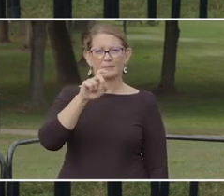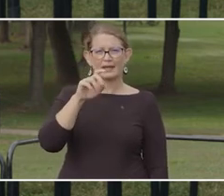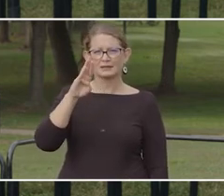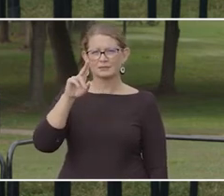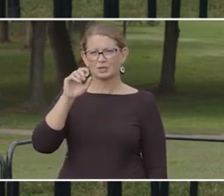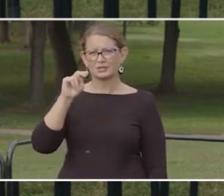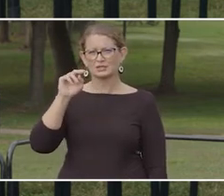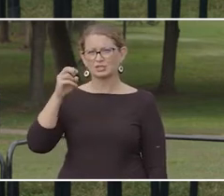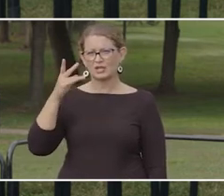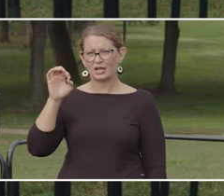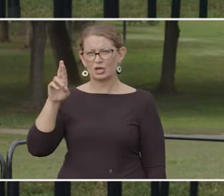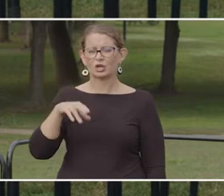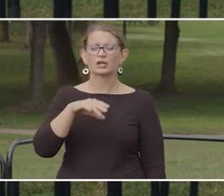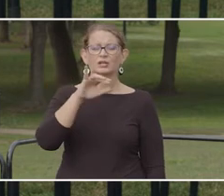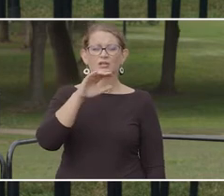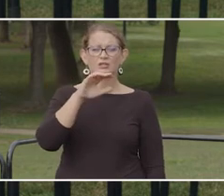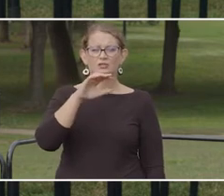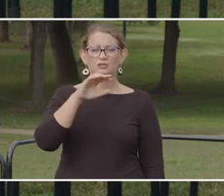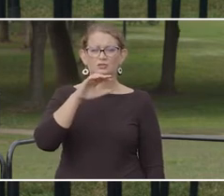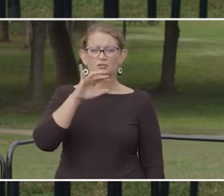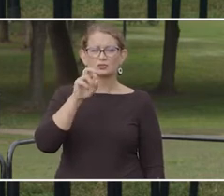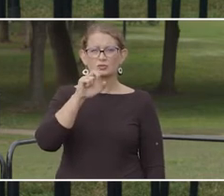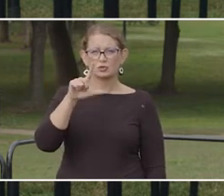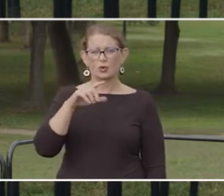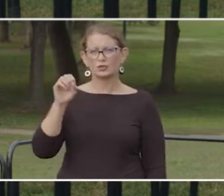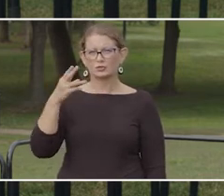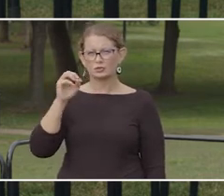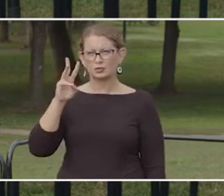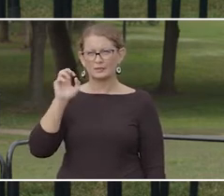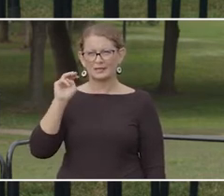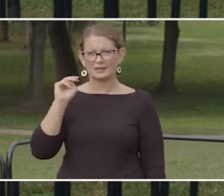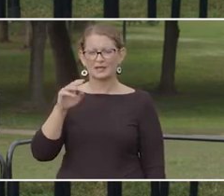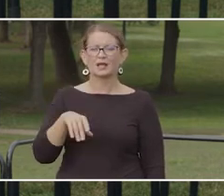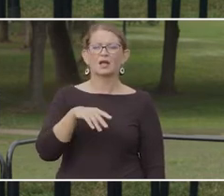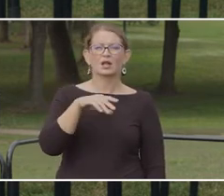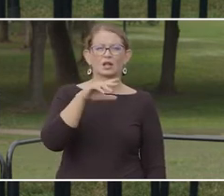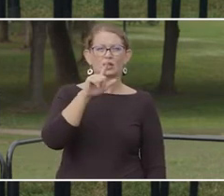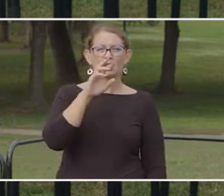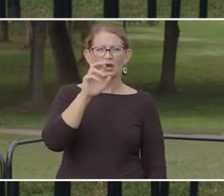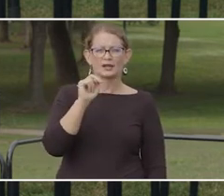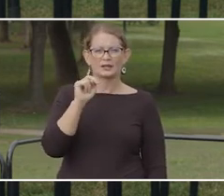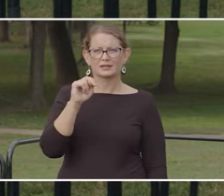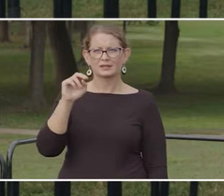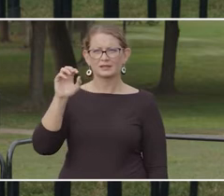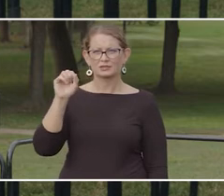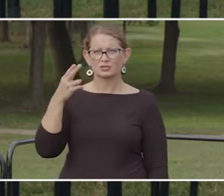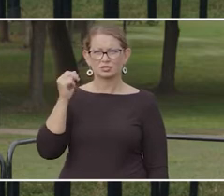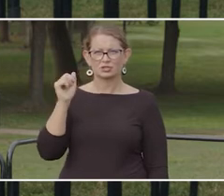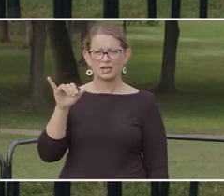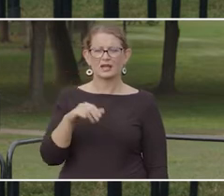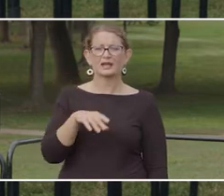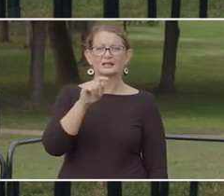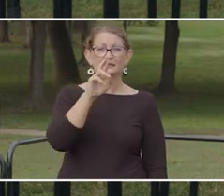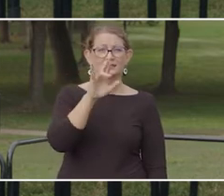Scheider. Joel Stewart Schulman. Lauren Patrick Shea. Terry Lee